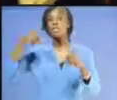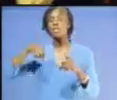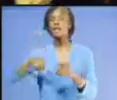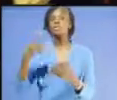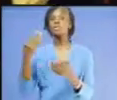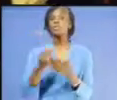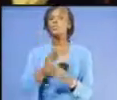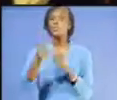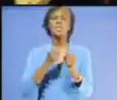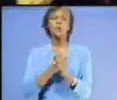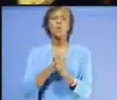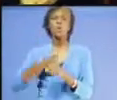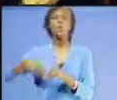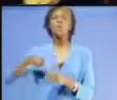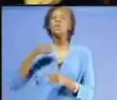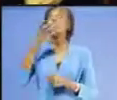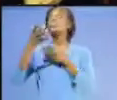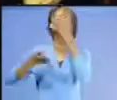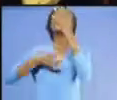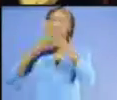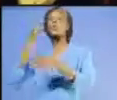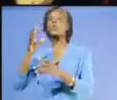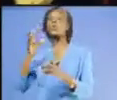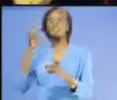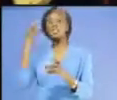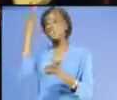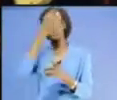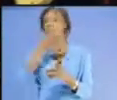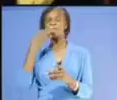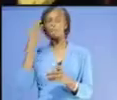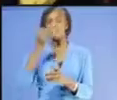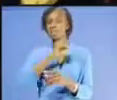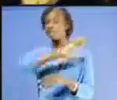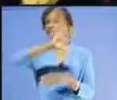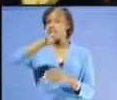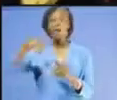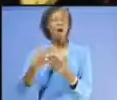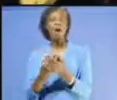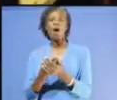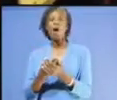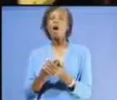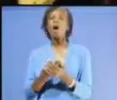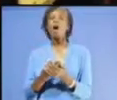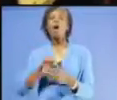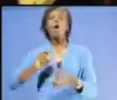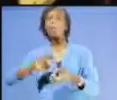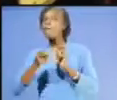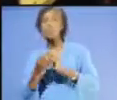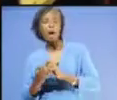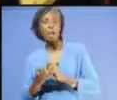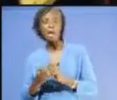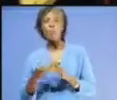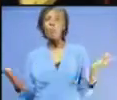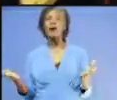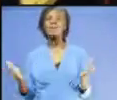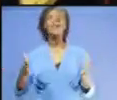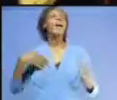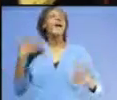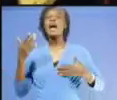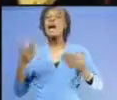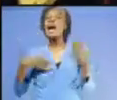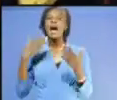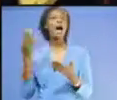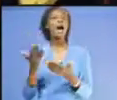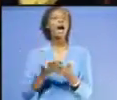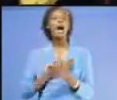We shout in the face of unknown issues, Happy New Year. We shout in